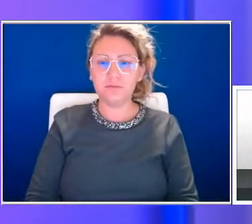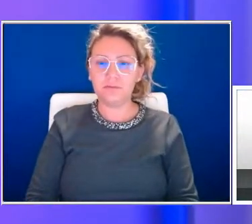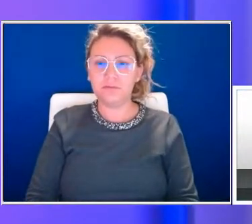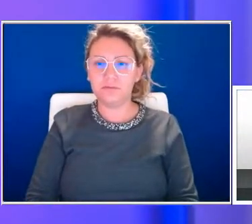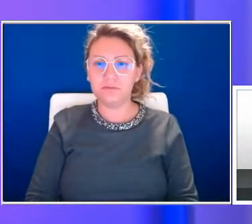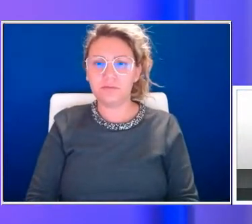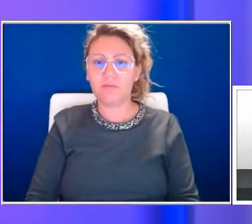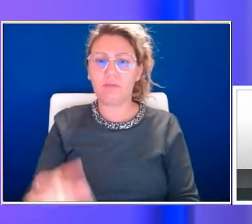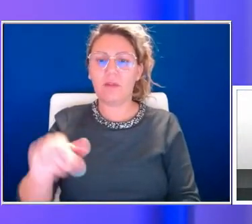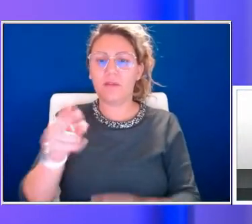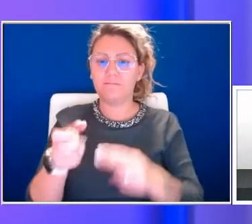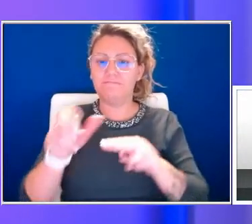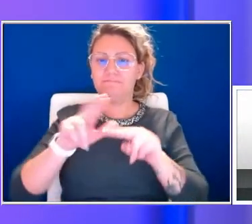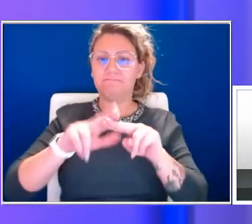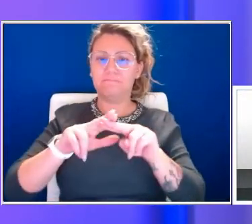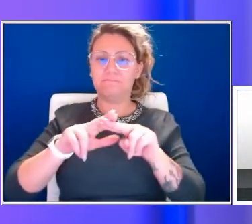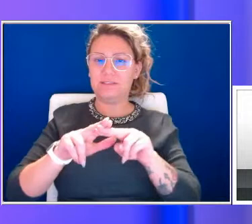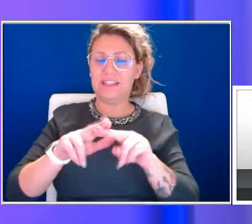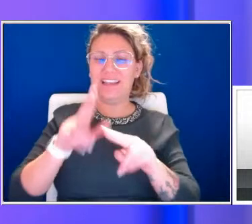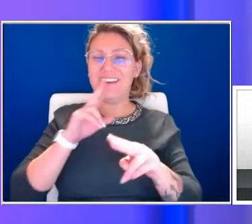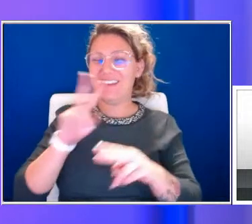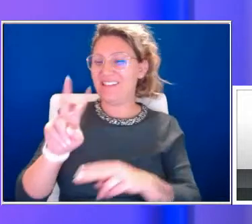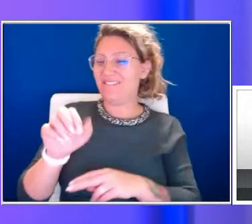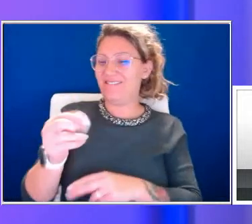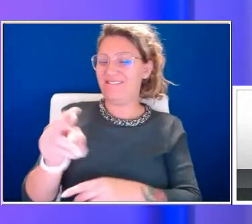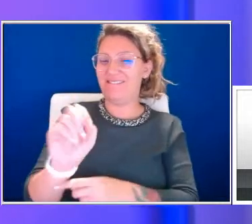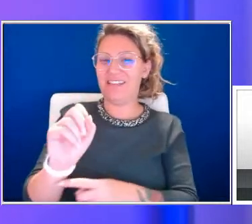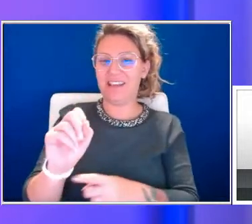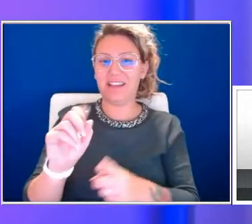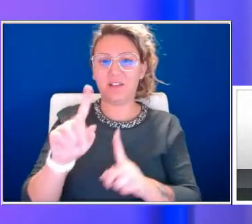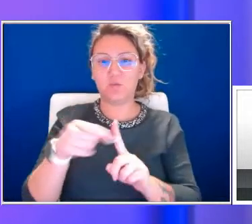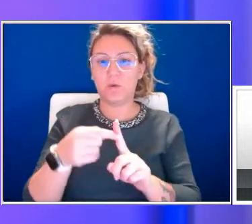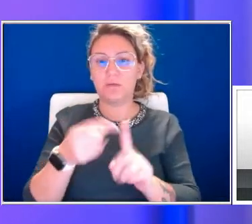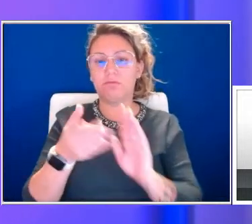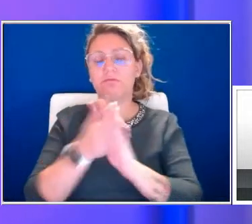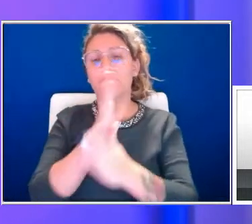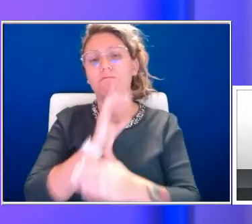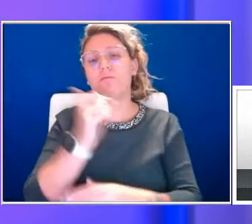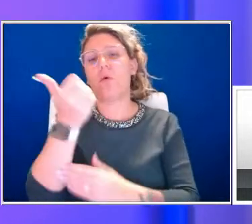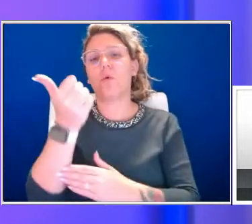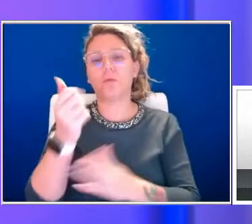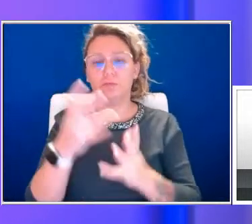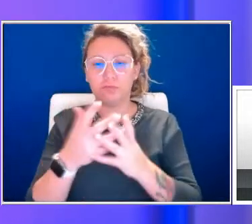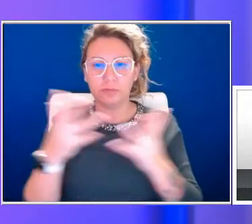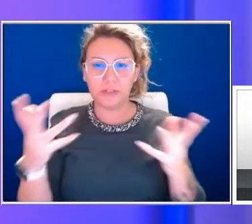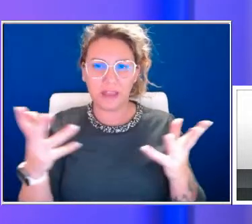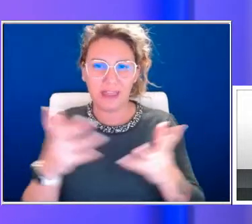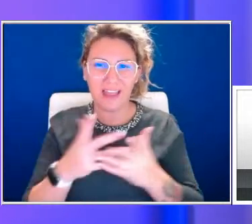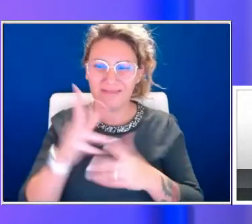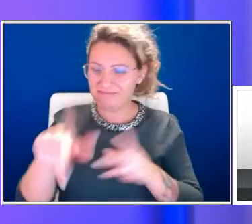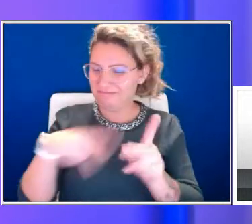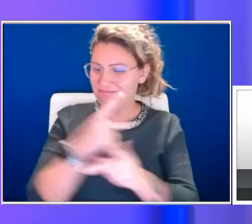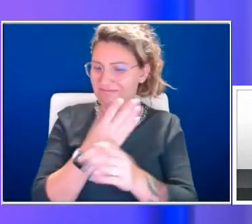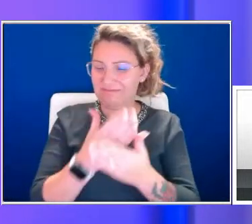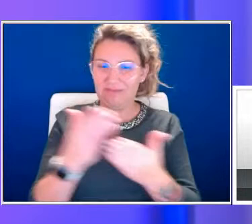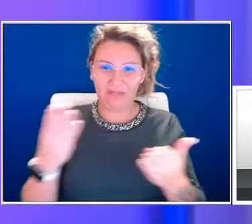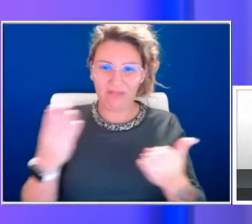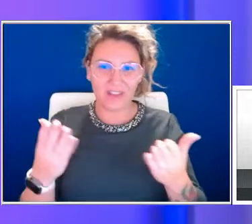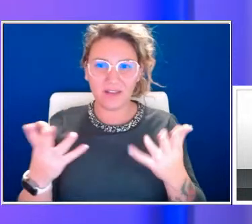increased incidence of varicose veins as you get older, and there's different types of things that